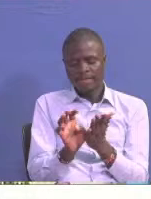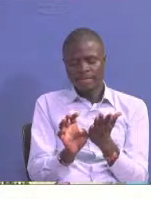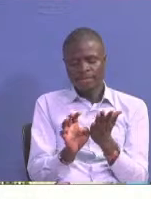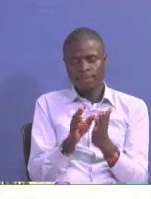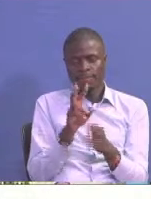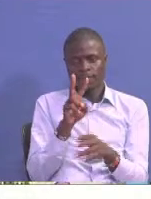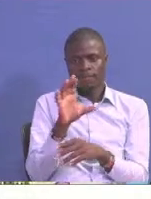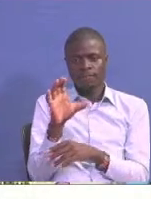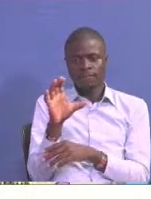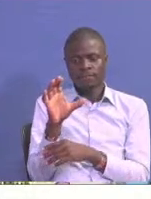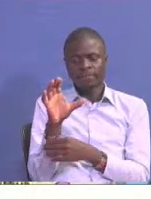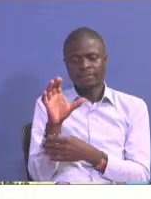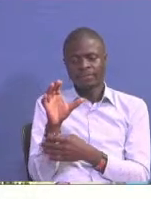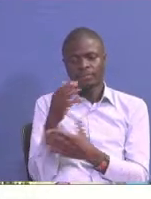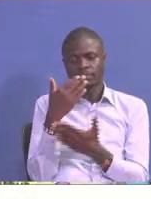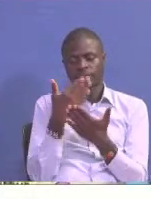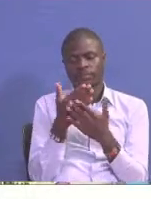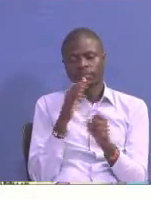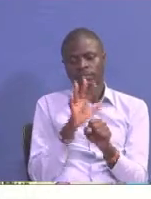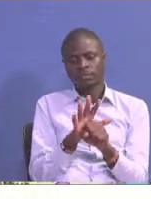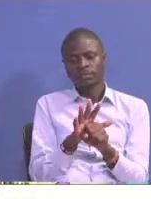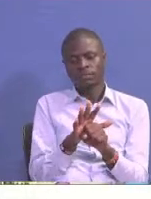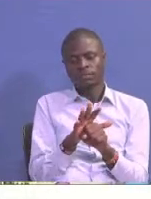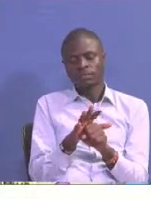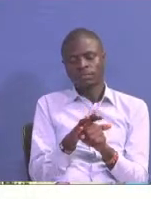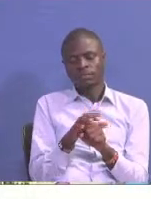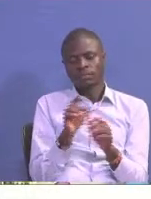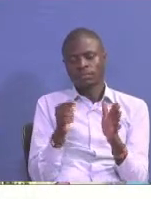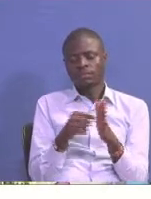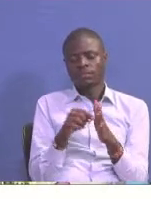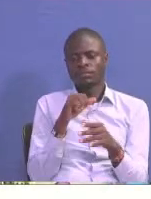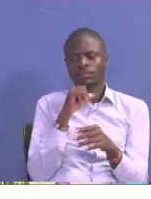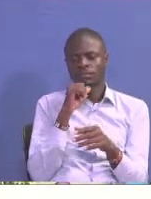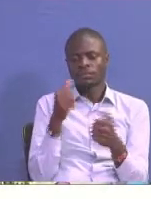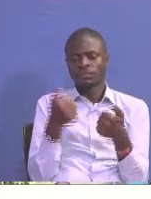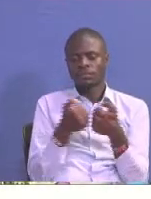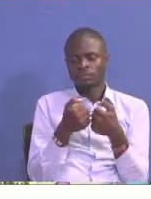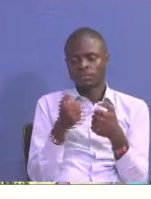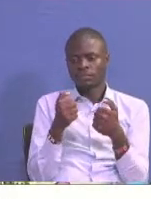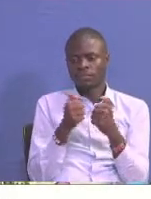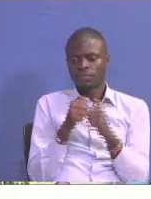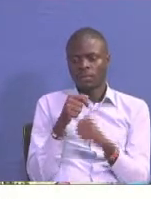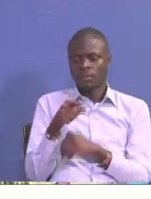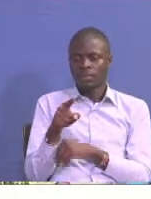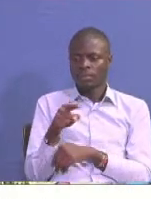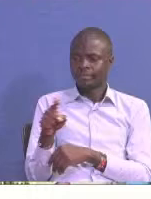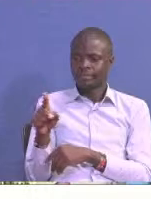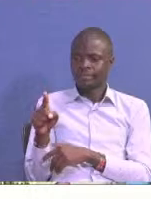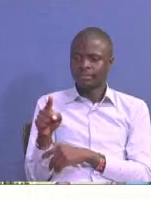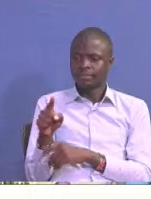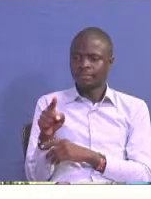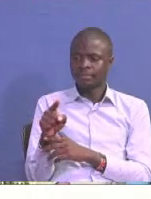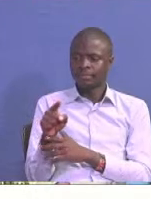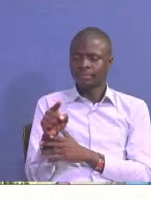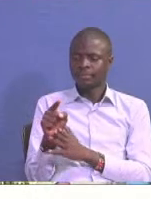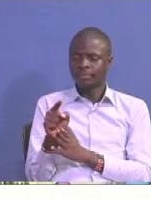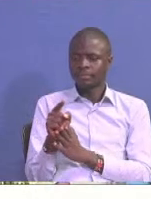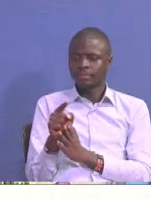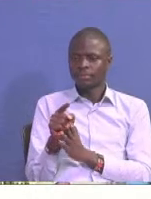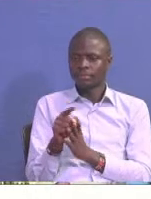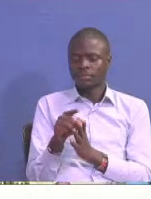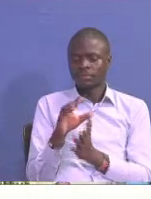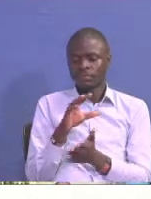Our Vice Chancellor, thank you. This could not have happened without your approval and